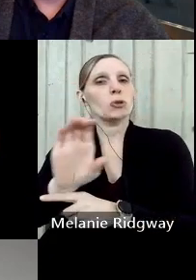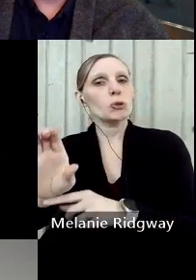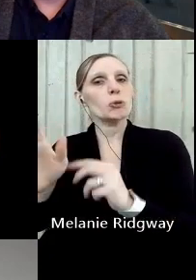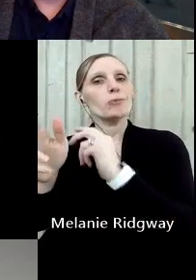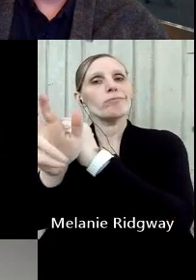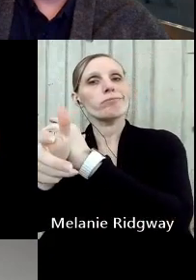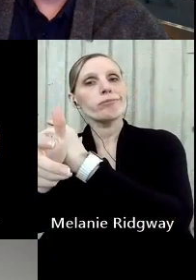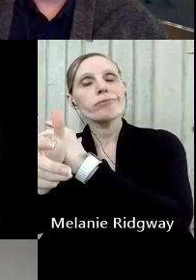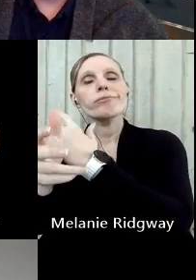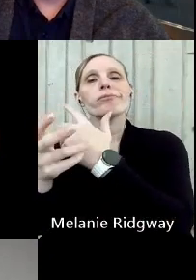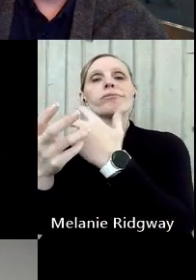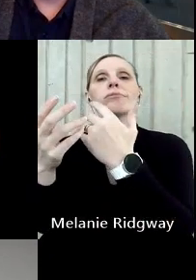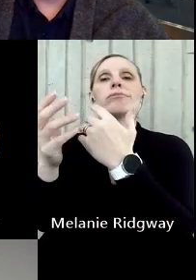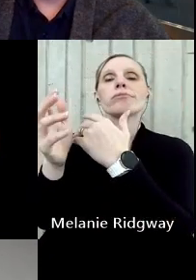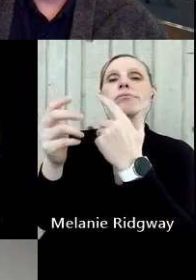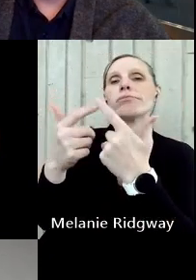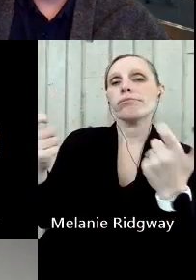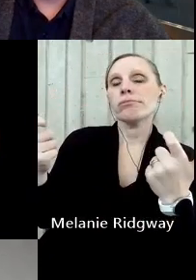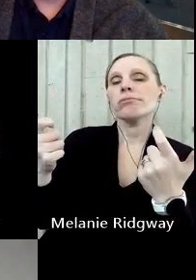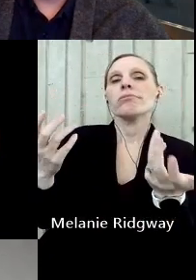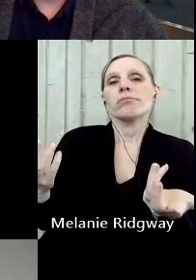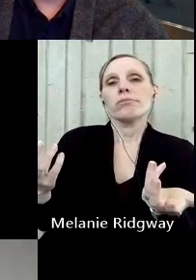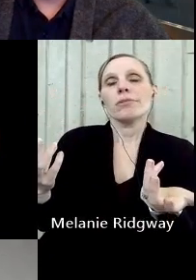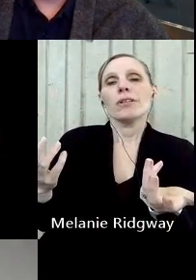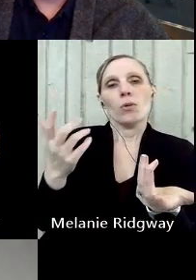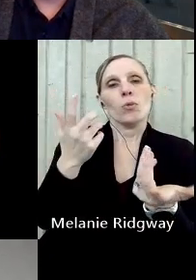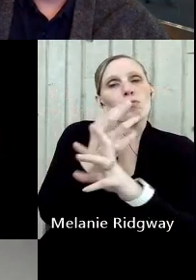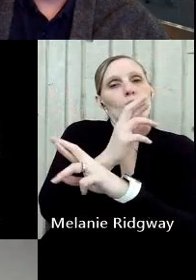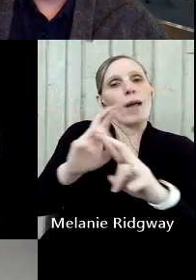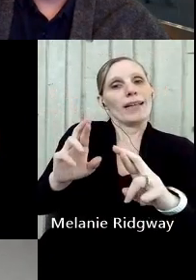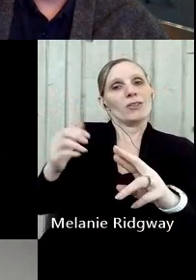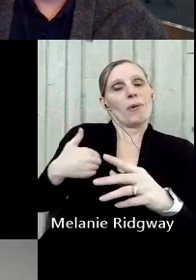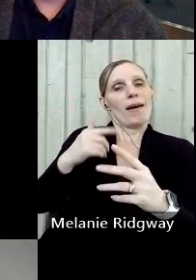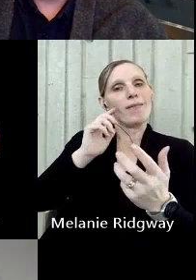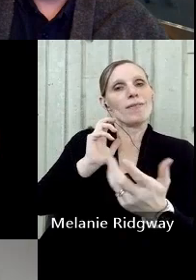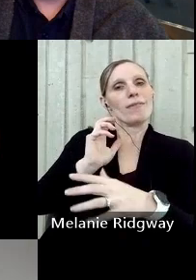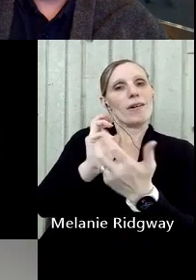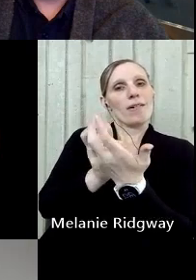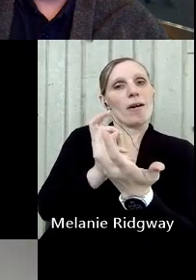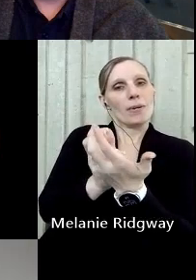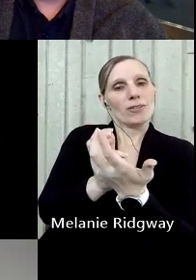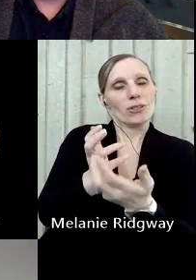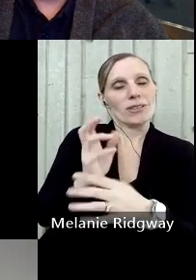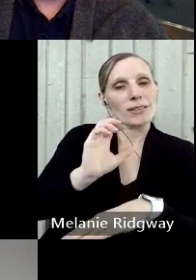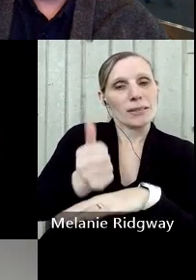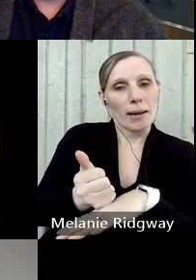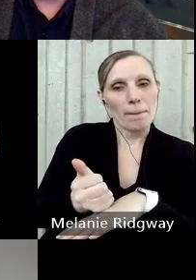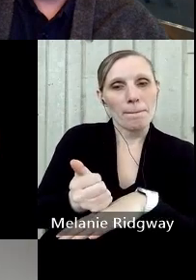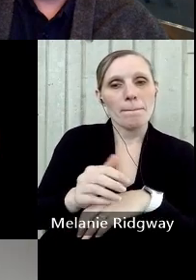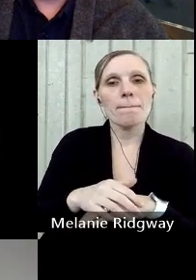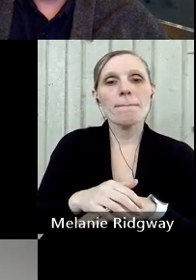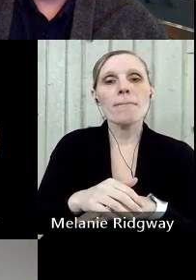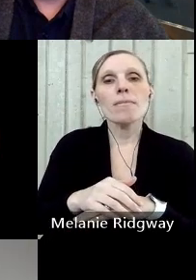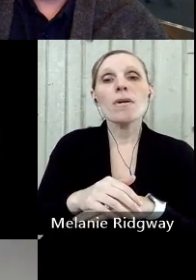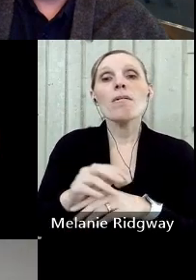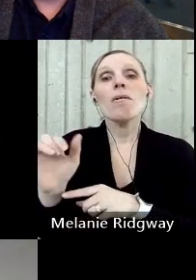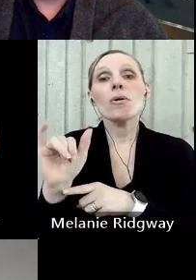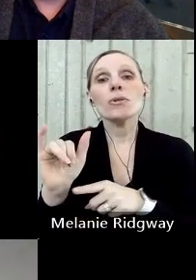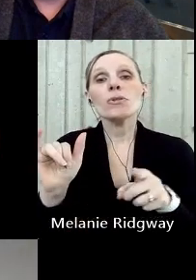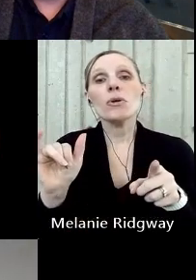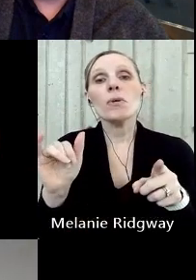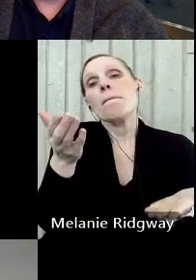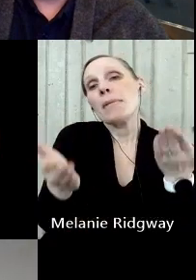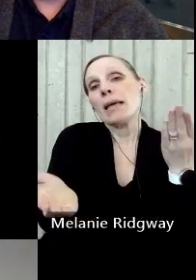of the job coaches or employment specialists would like to be there with them to accommodate any type of understanding